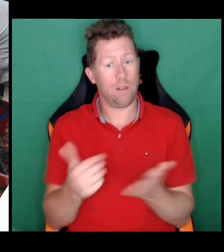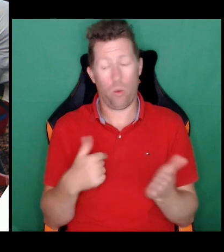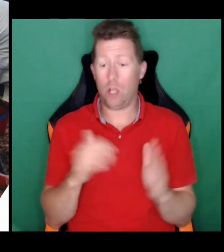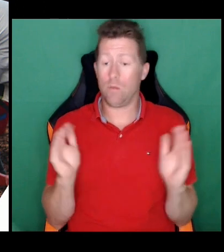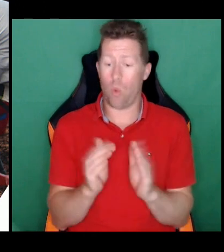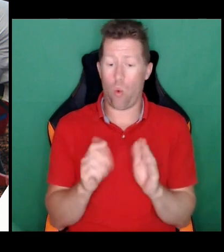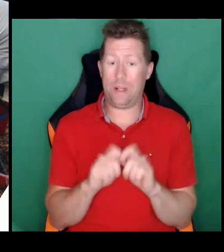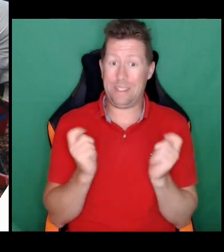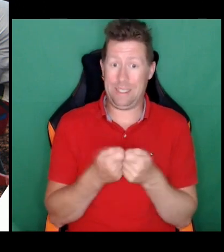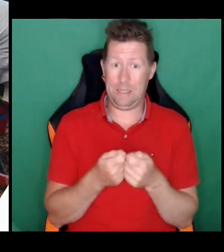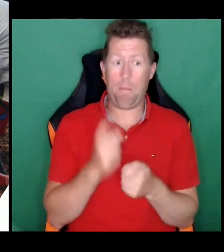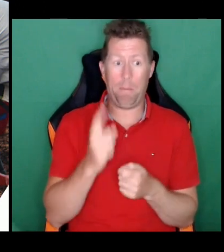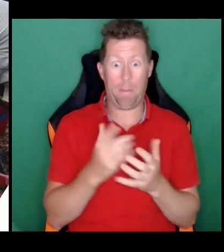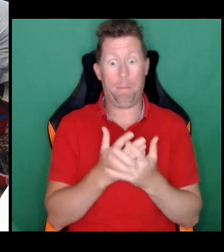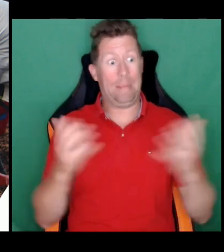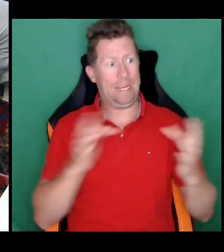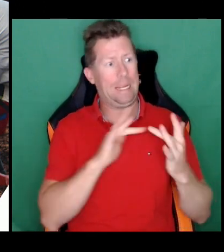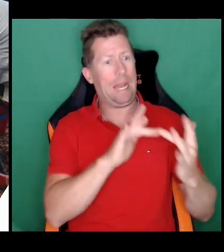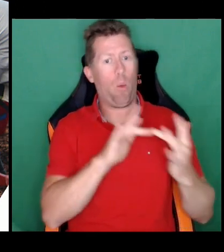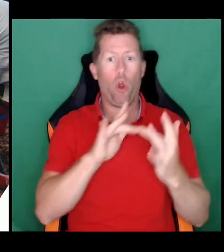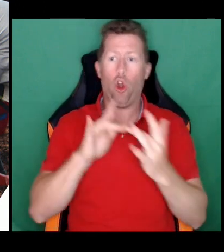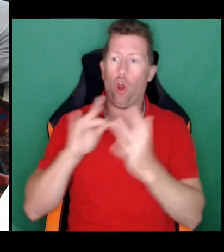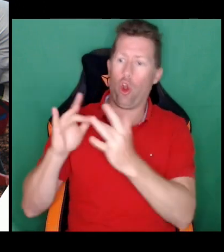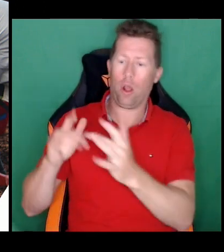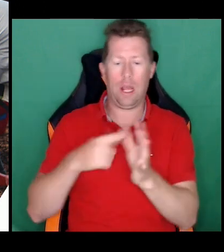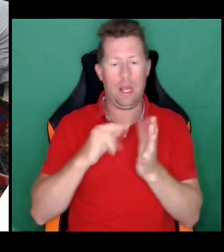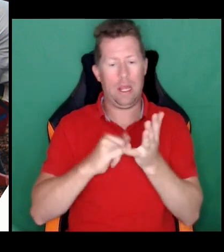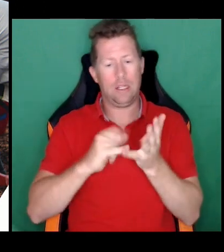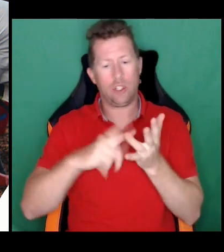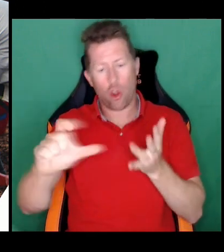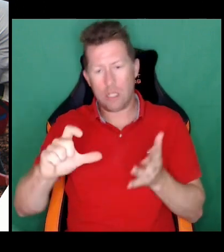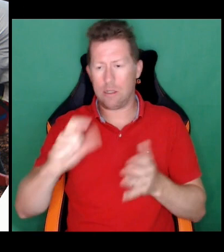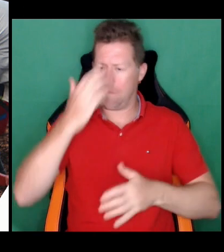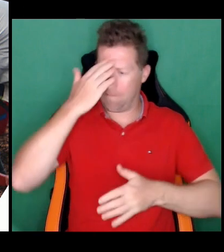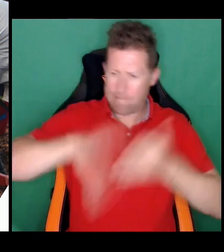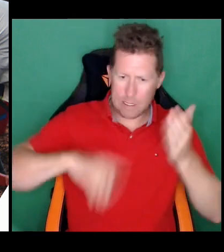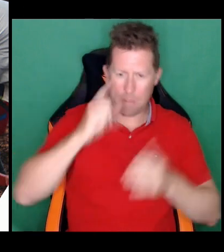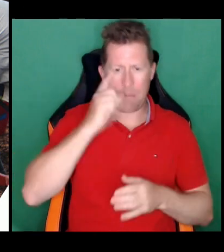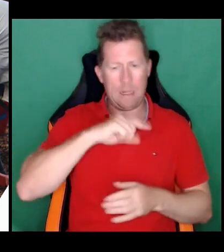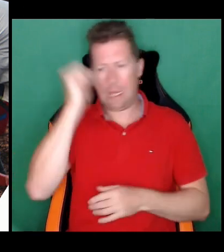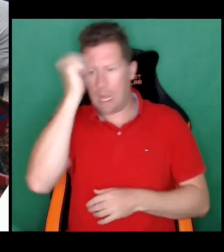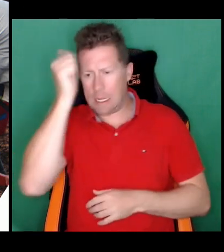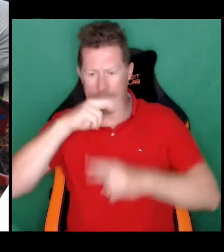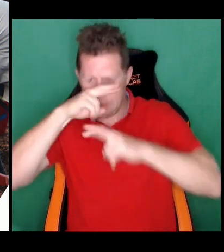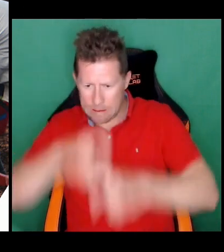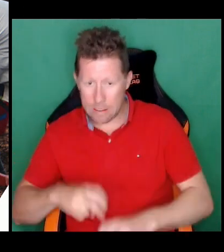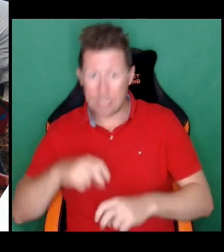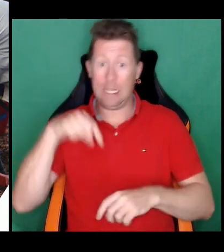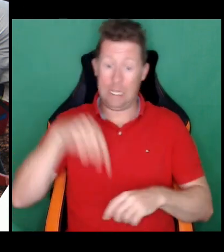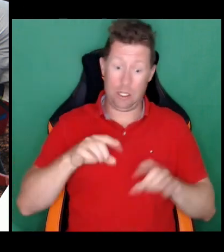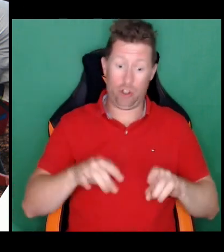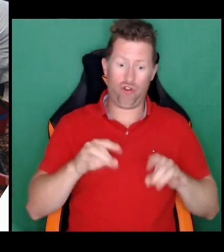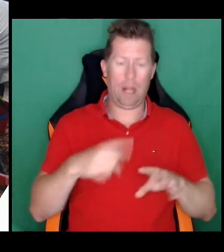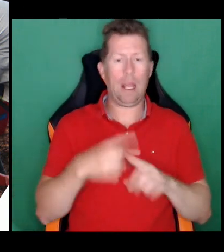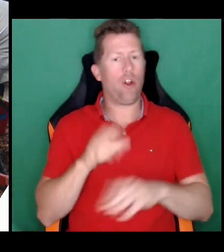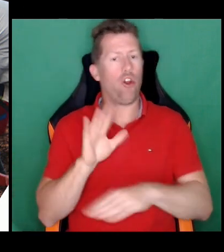but we have a very large network of associates and subject matter experts, academic partners, again, both here in Australia and